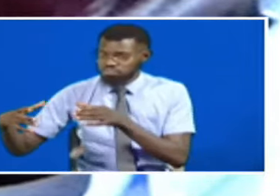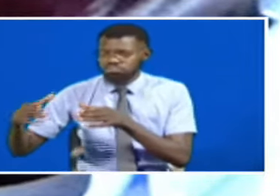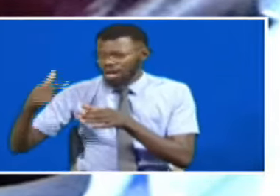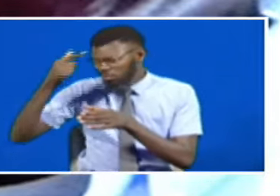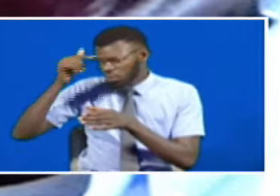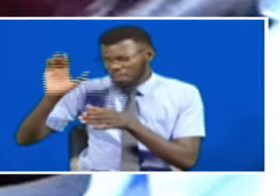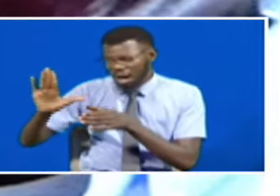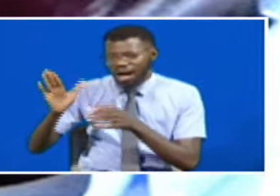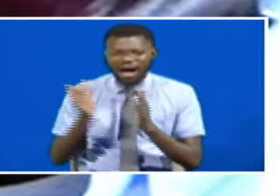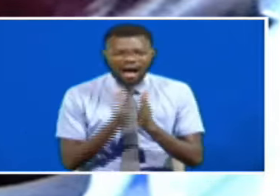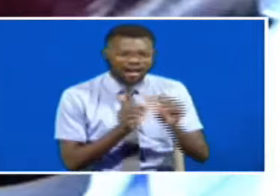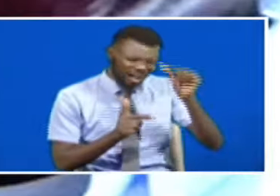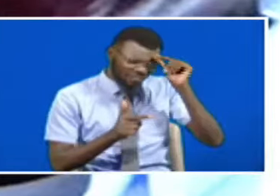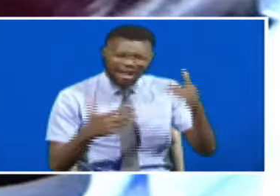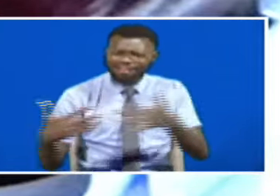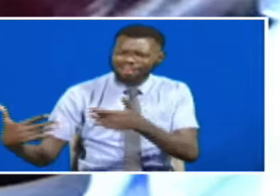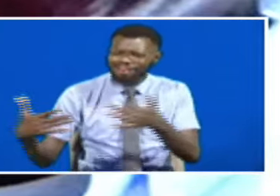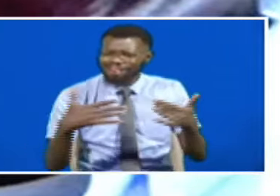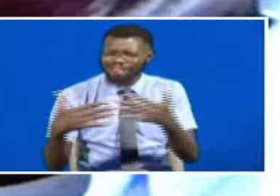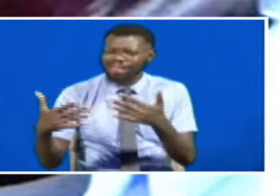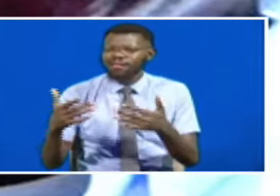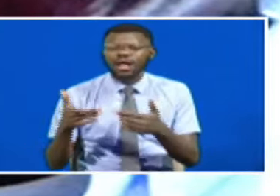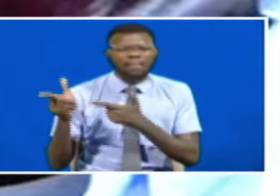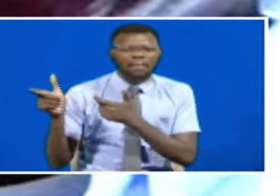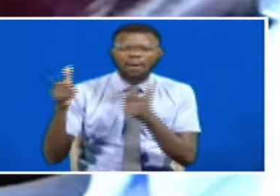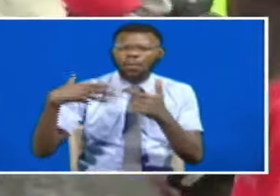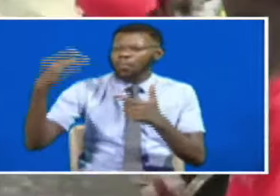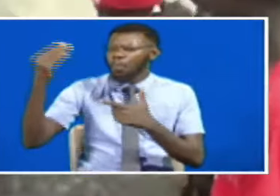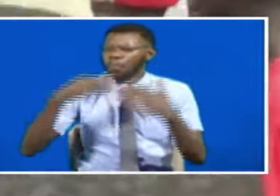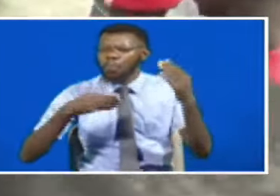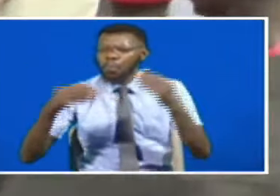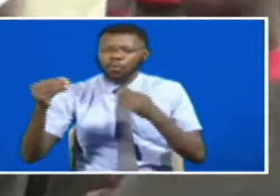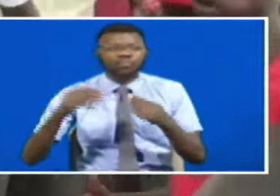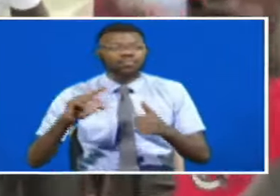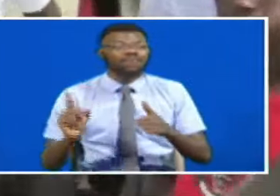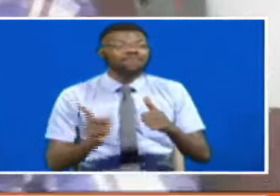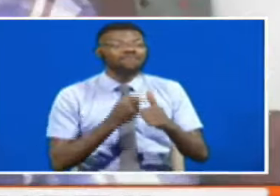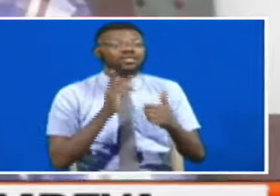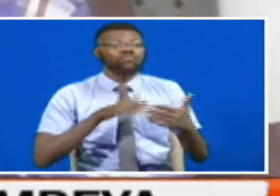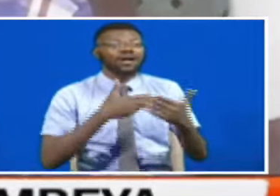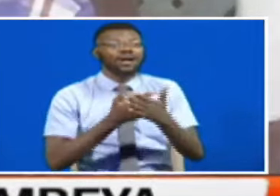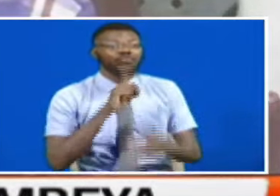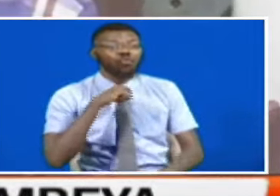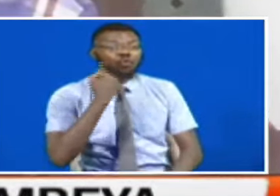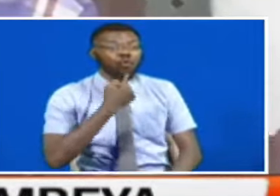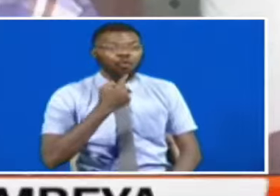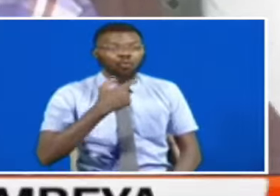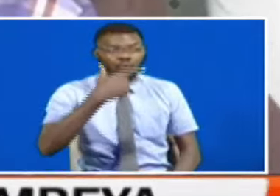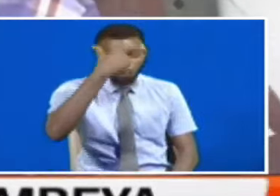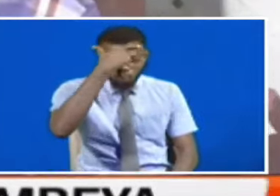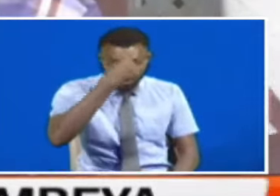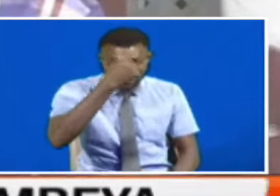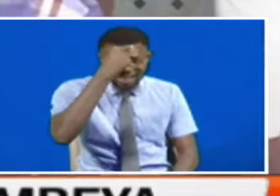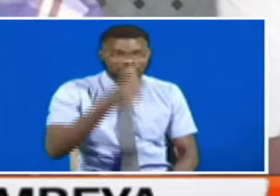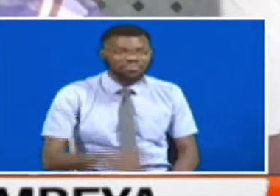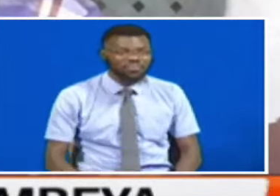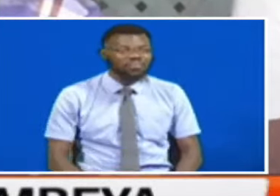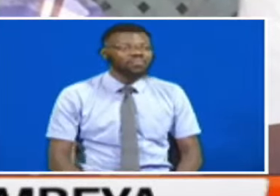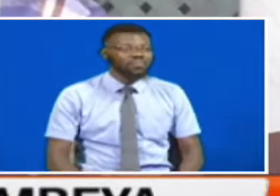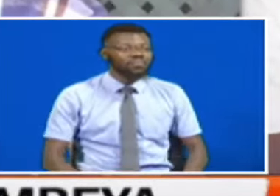event took an abrupt turn with the arrival of political leaders. First to arrive was National Assembly Speaker Moses Wetangula, who was